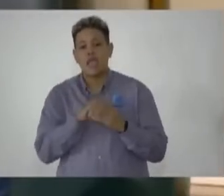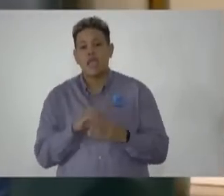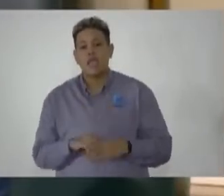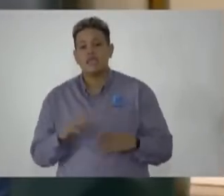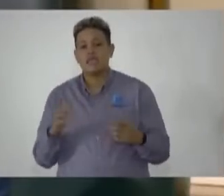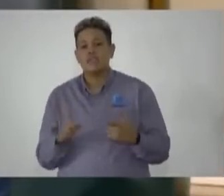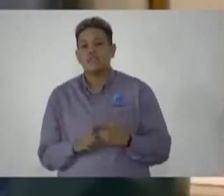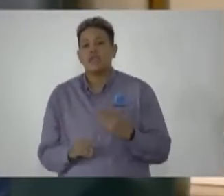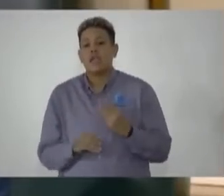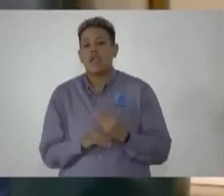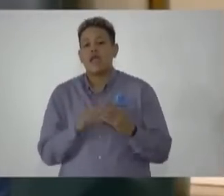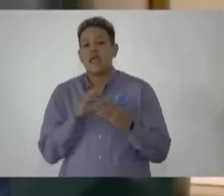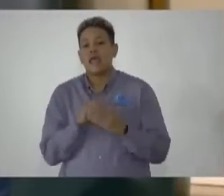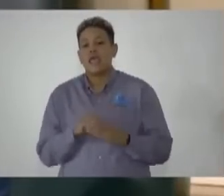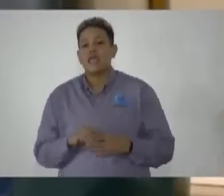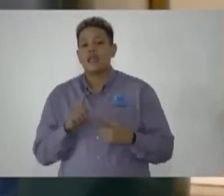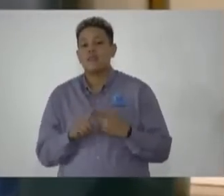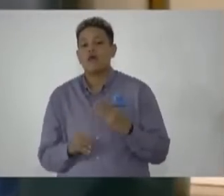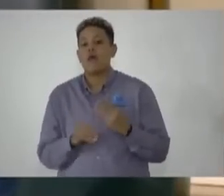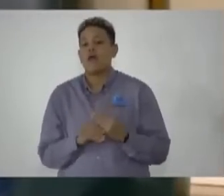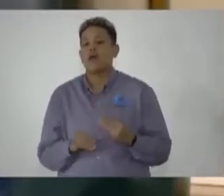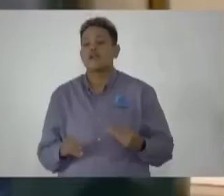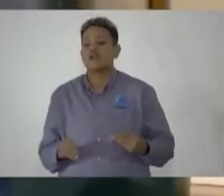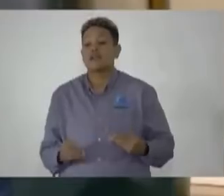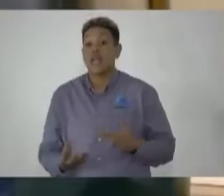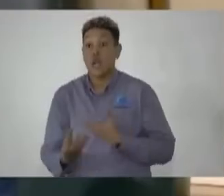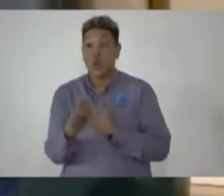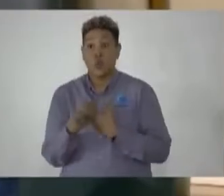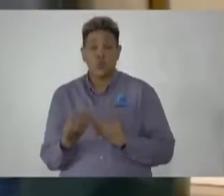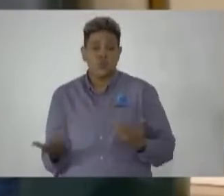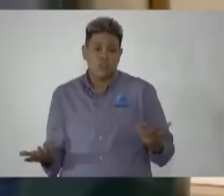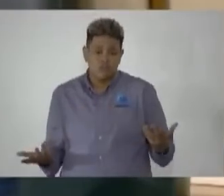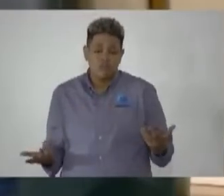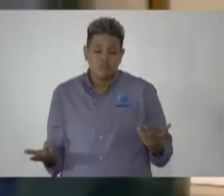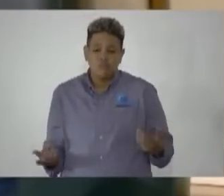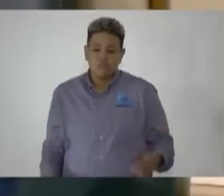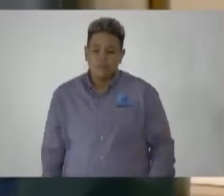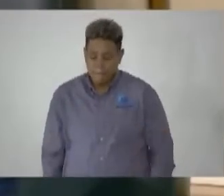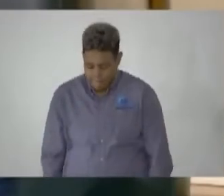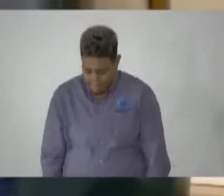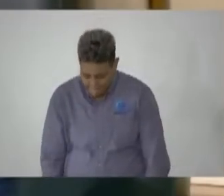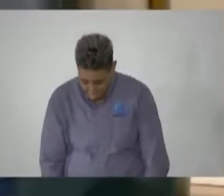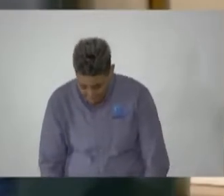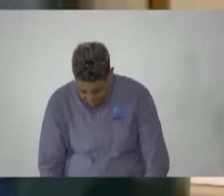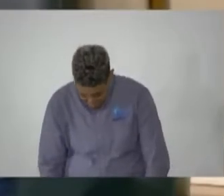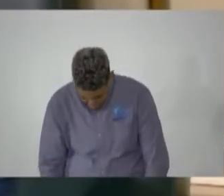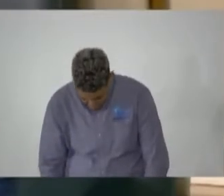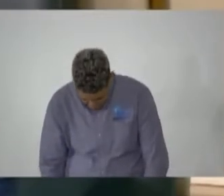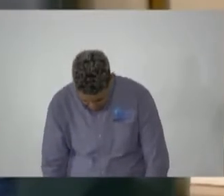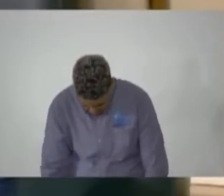engaging, and inclusionary. And to